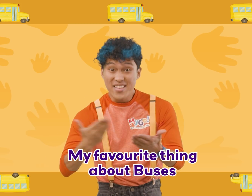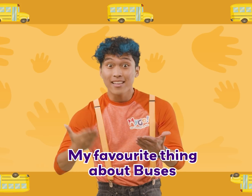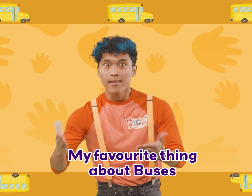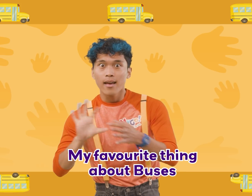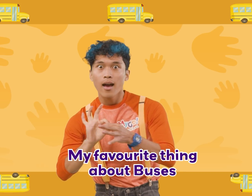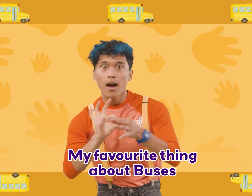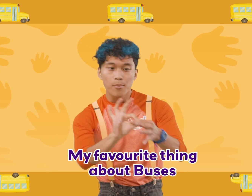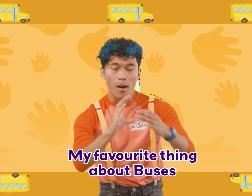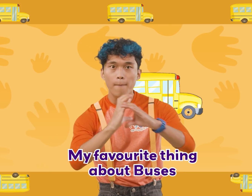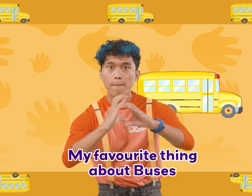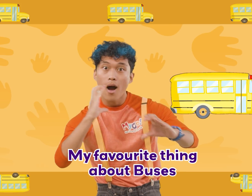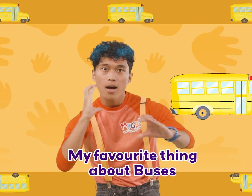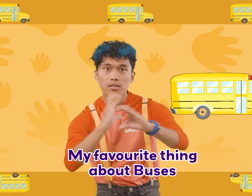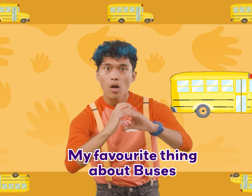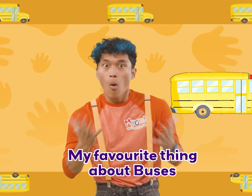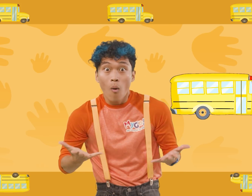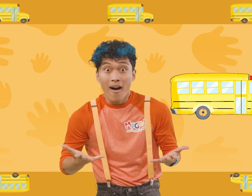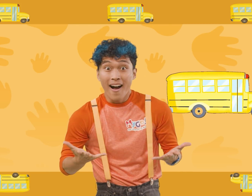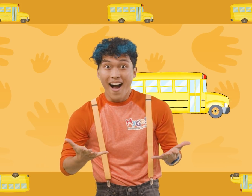My favorite thing about buses